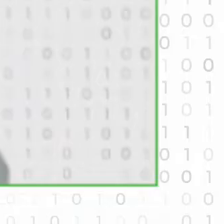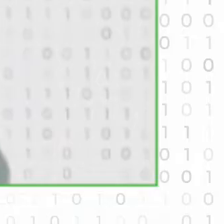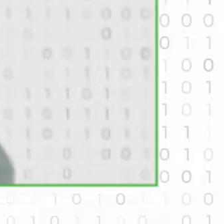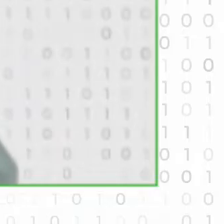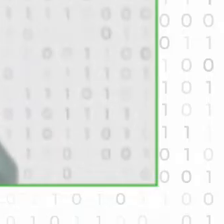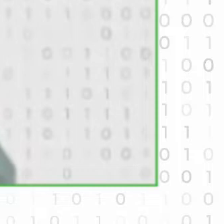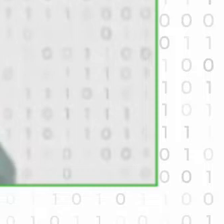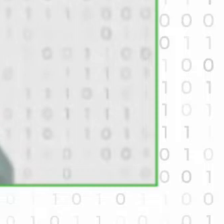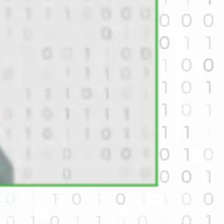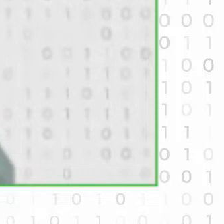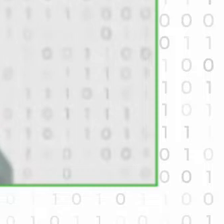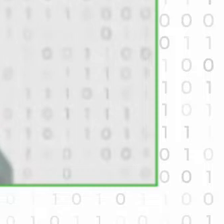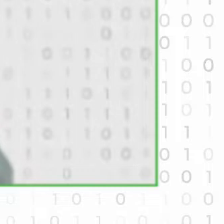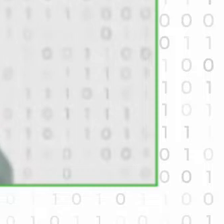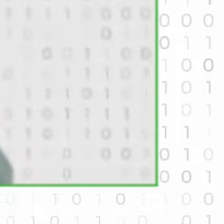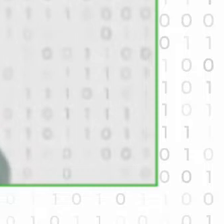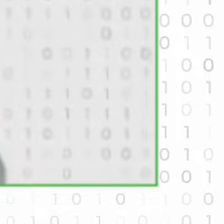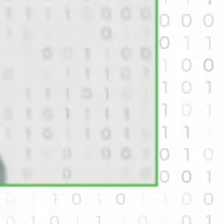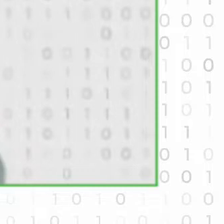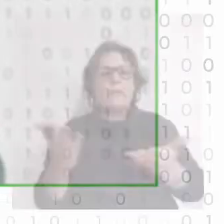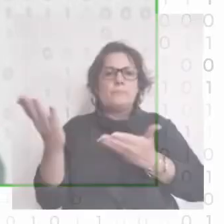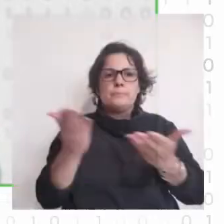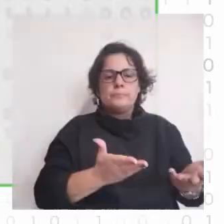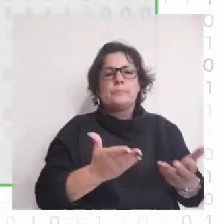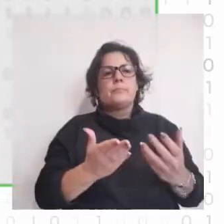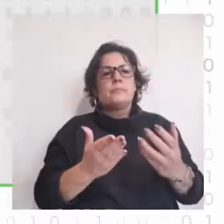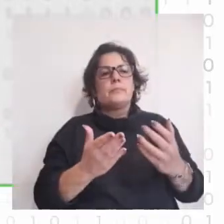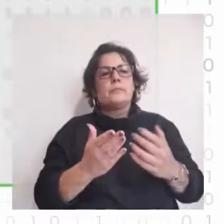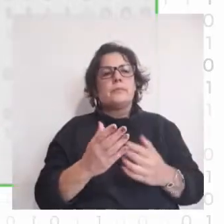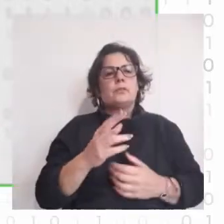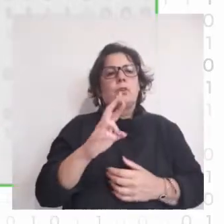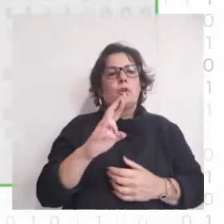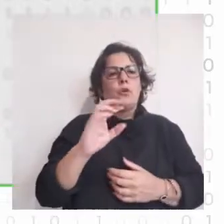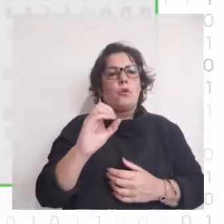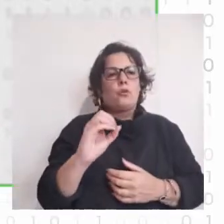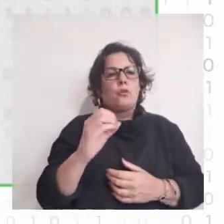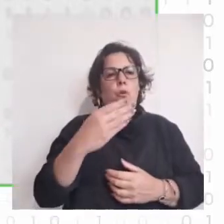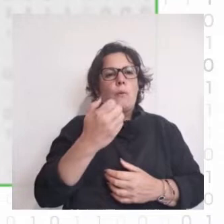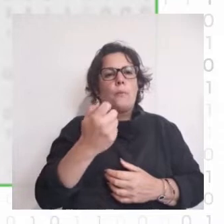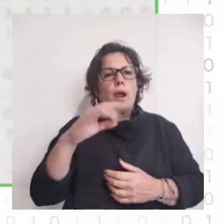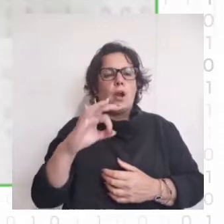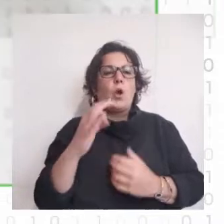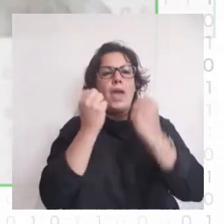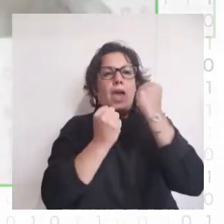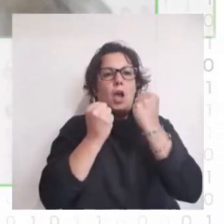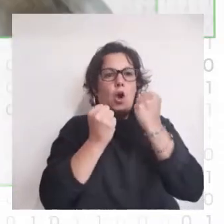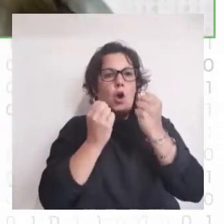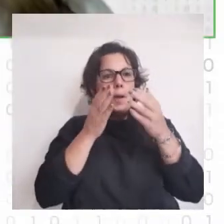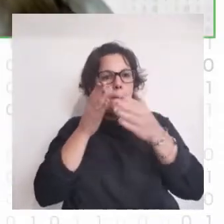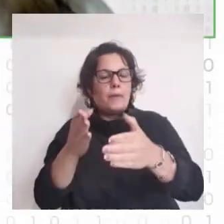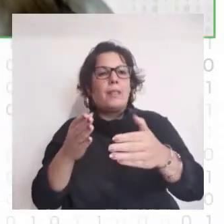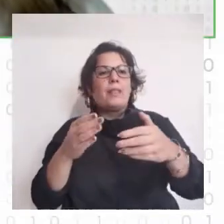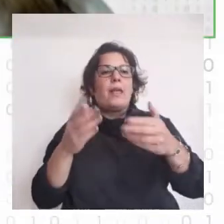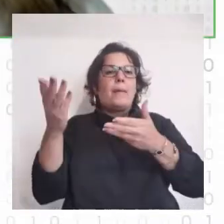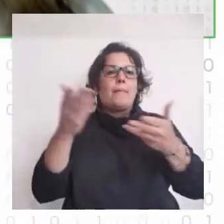Good morning. Now we are going to give ourágina Rodano, who is economist and also there is